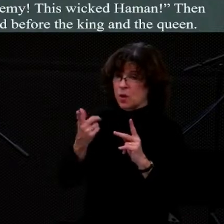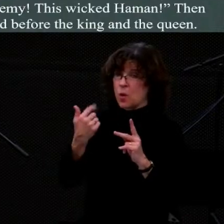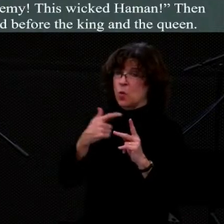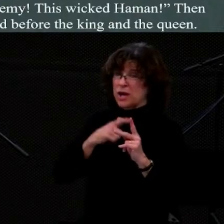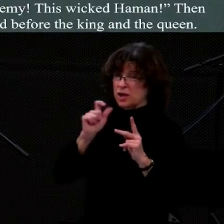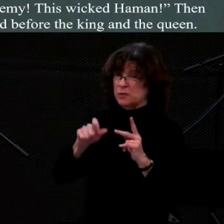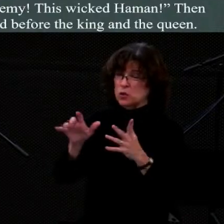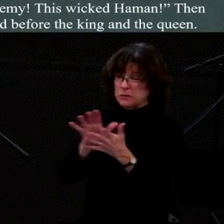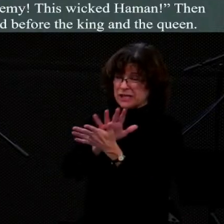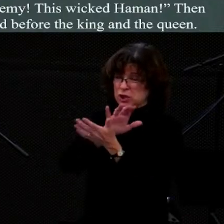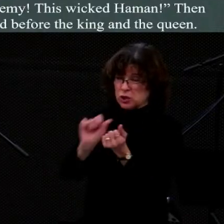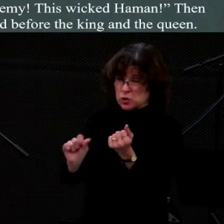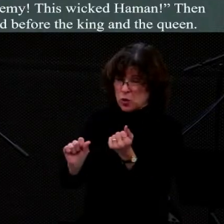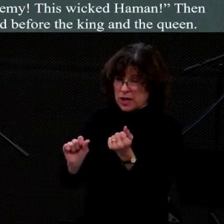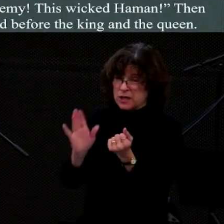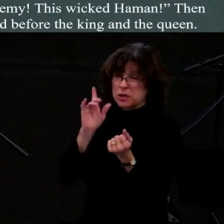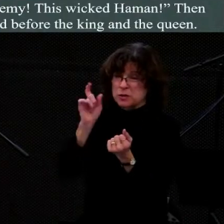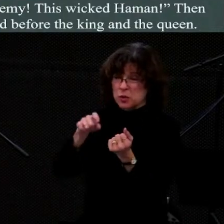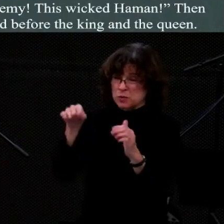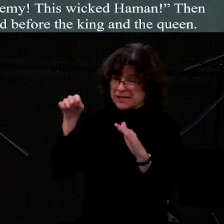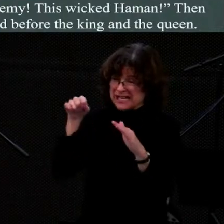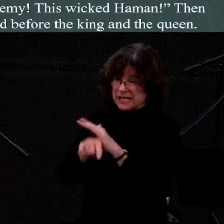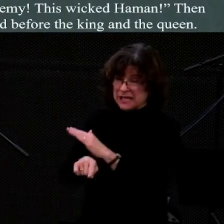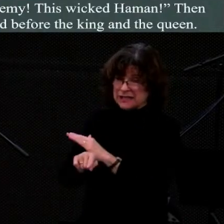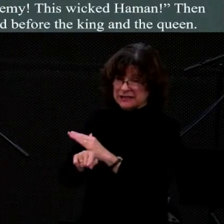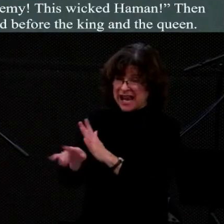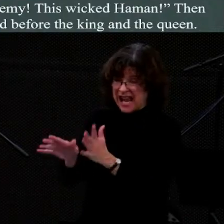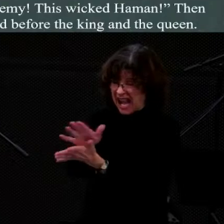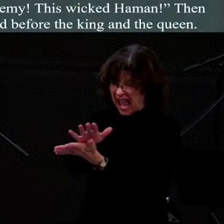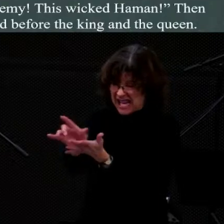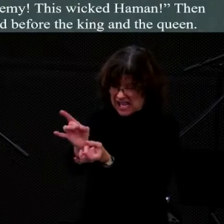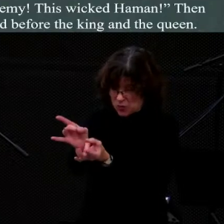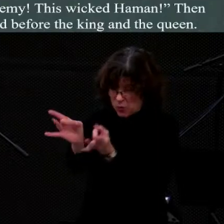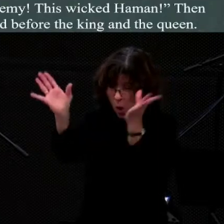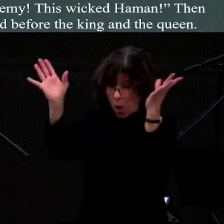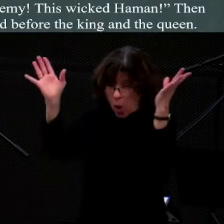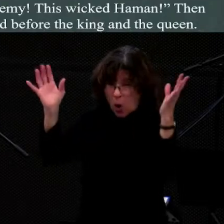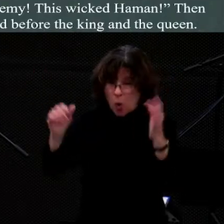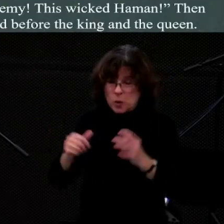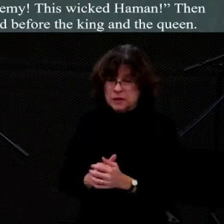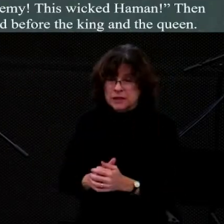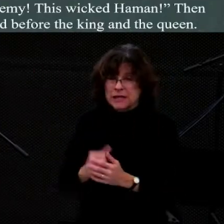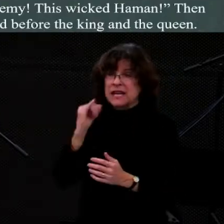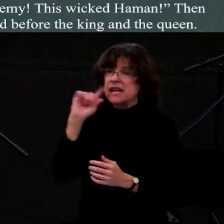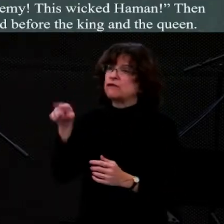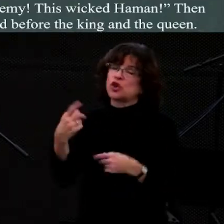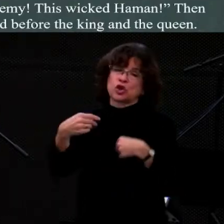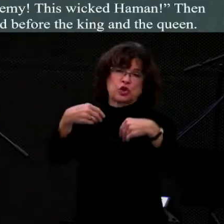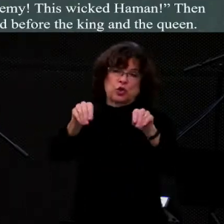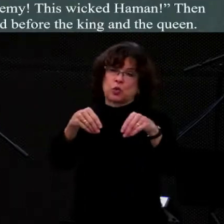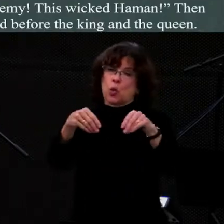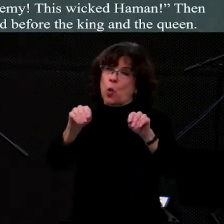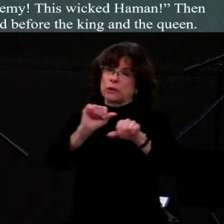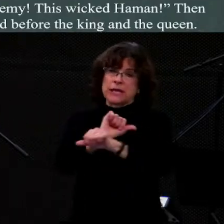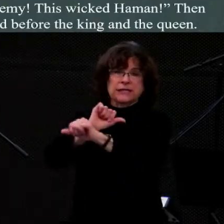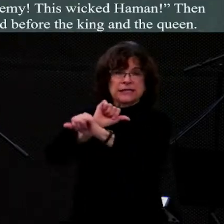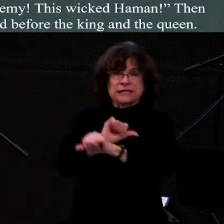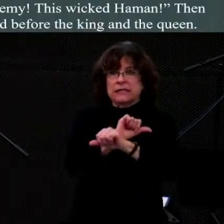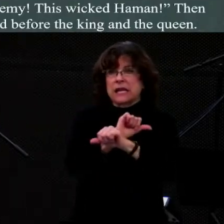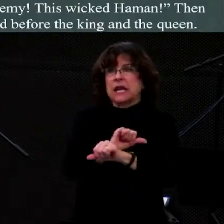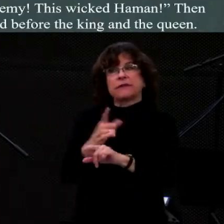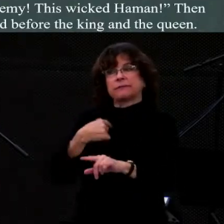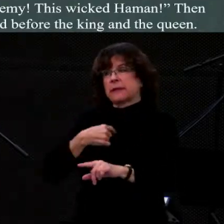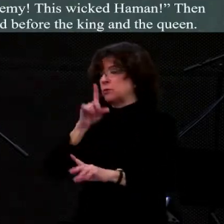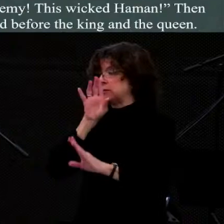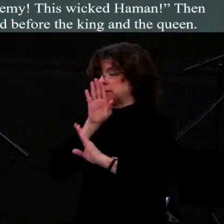be destroyed, to be killed, and to be annihilated. If we had been sold merely as slaves, men and women, I would have been